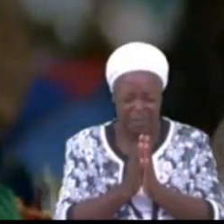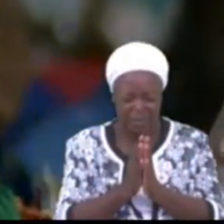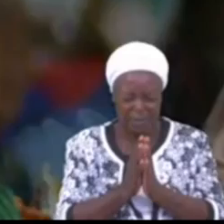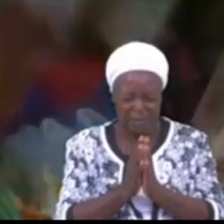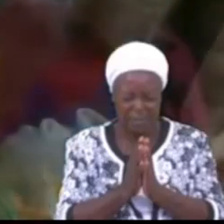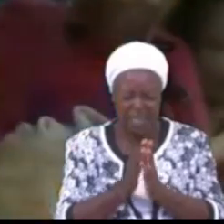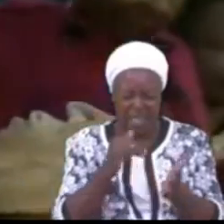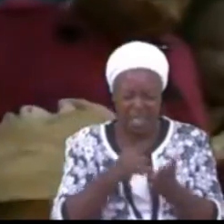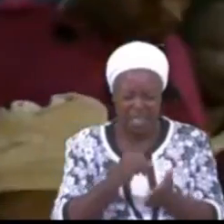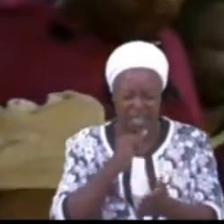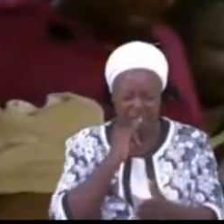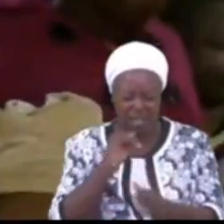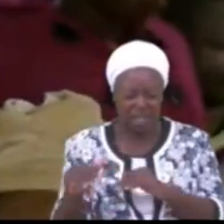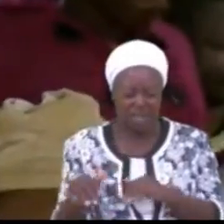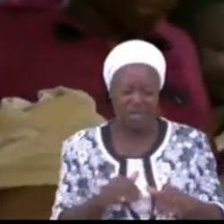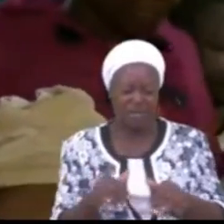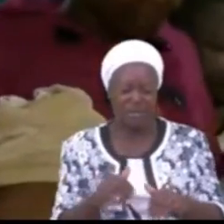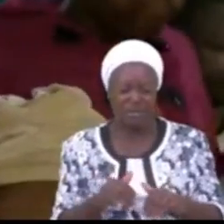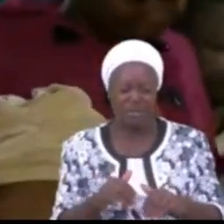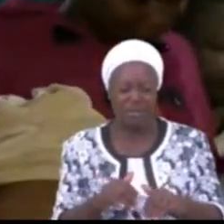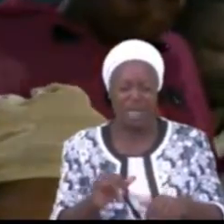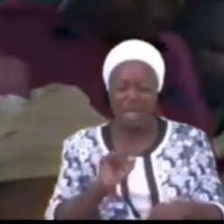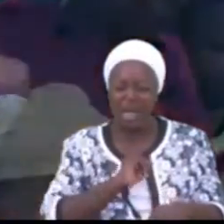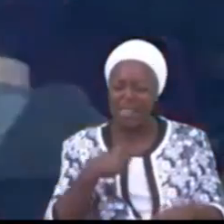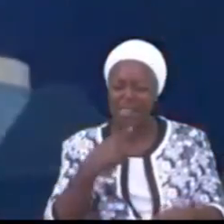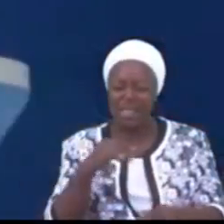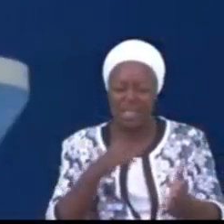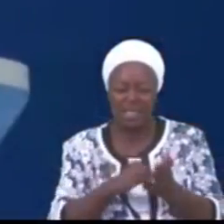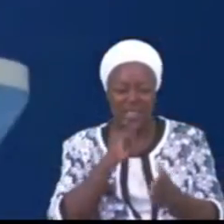It is done. I said